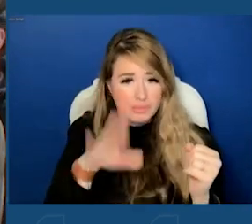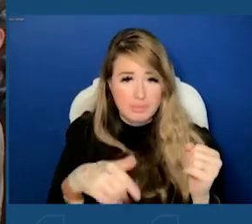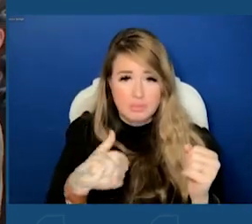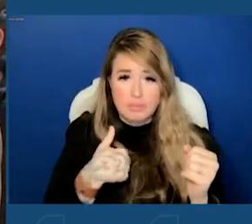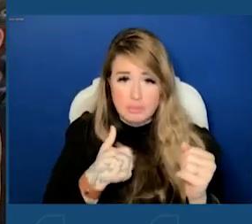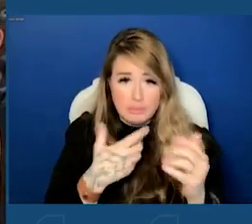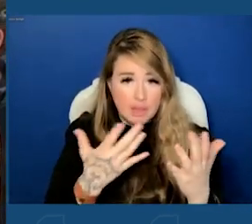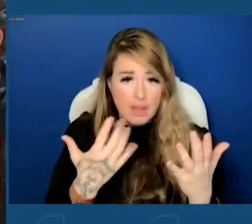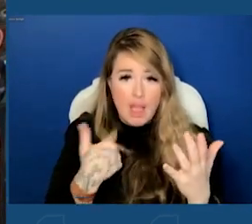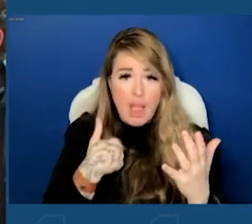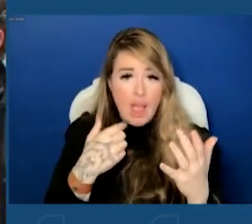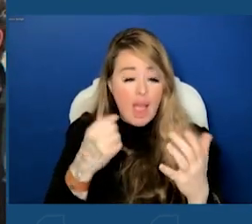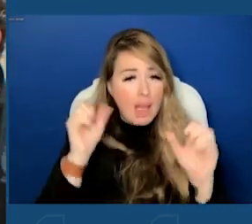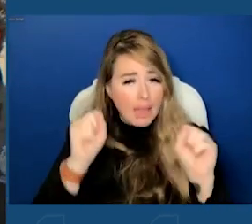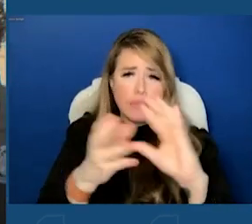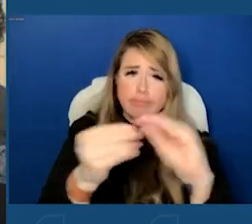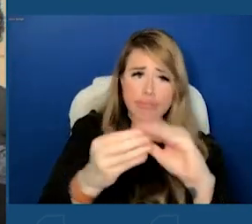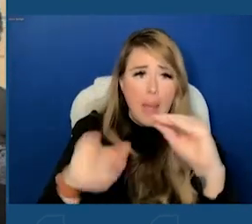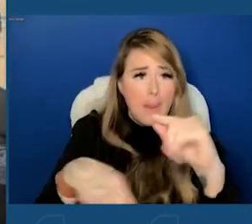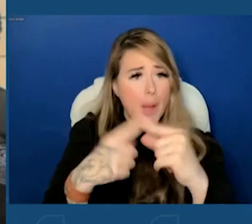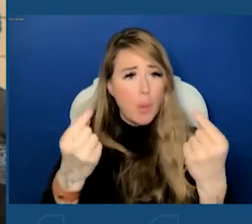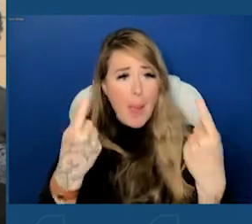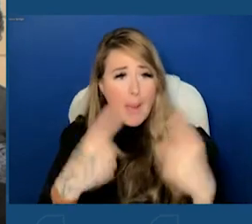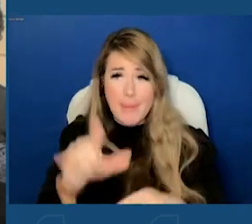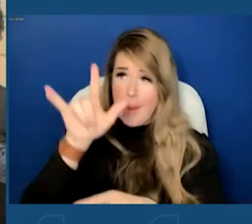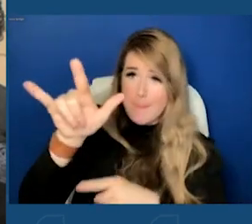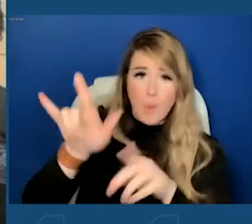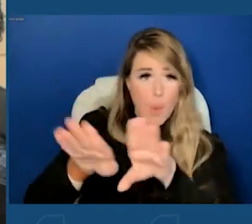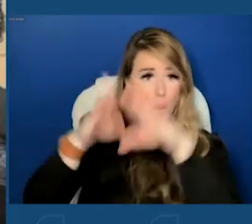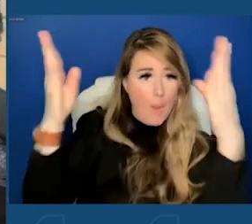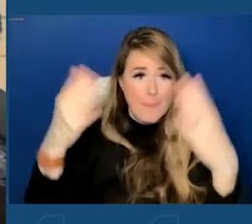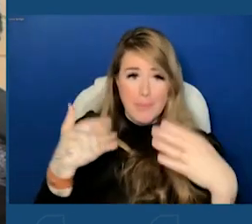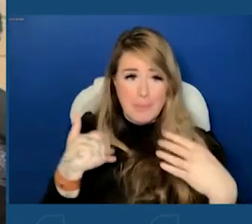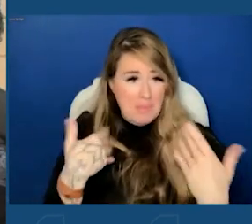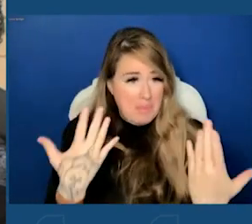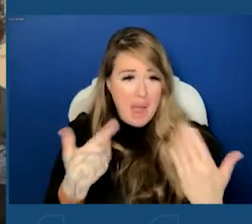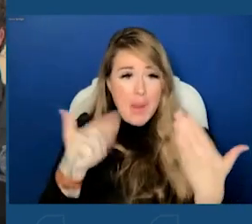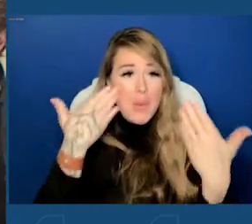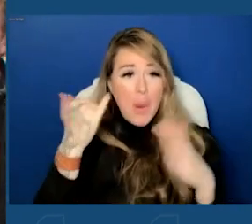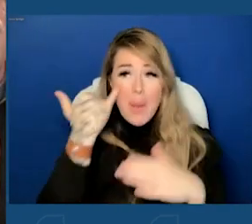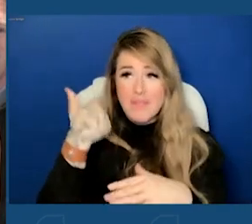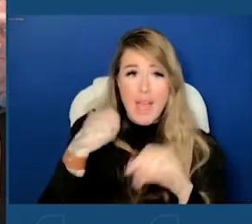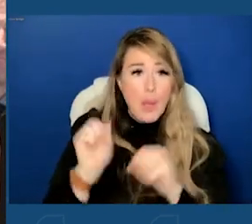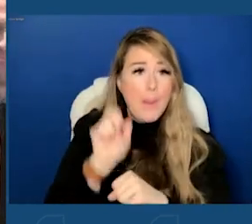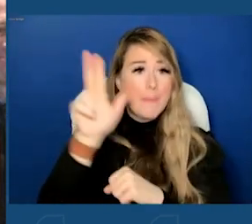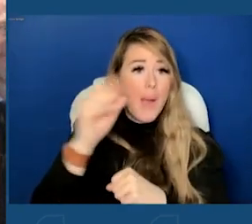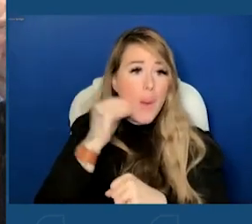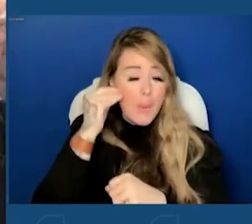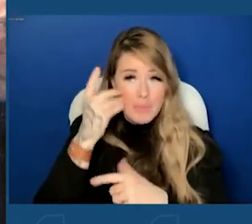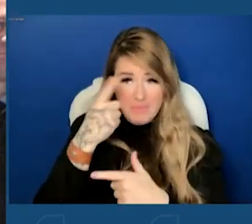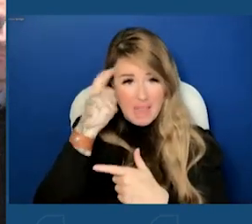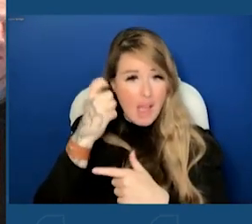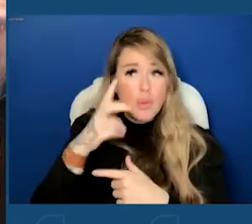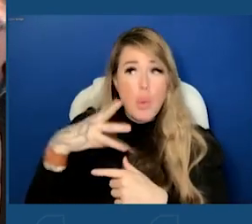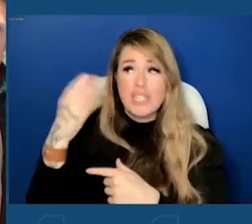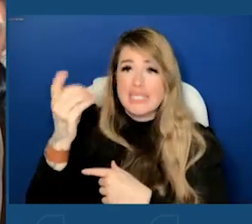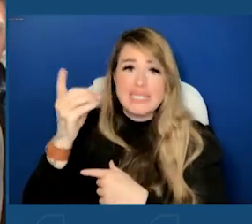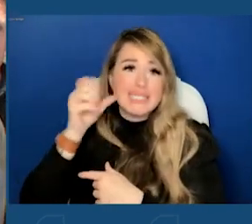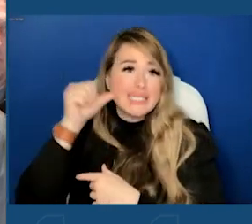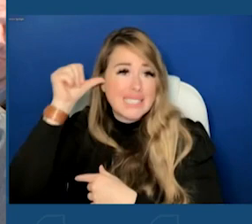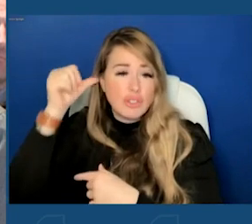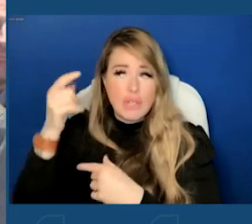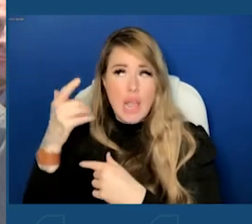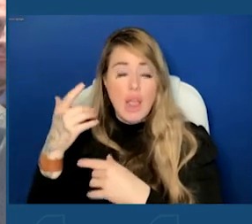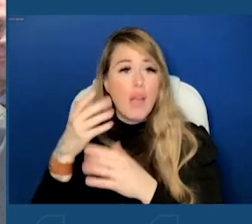I can witness and testify that the airports are open, because I didn't know whether I was going to be able to get back home from Washington yesterday. Took me a few hours, but I got